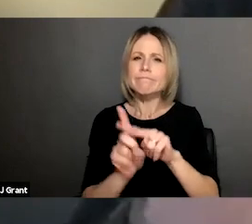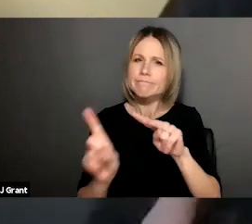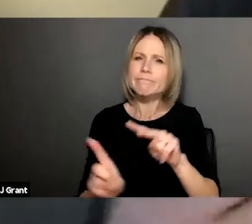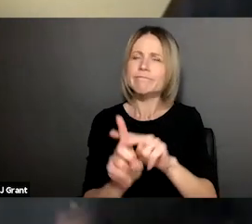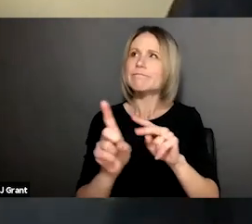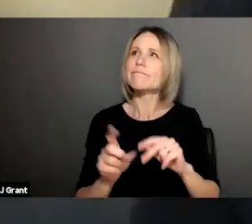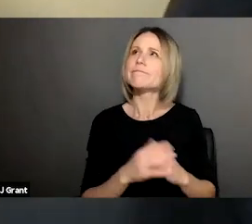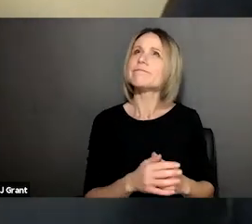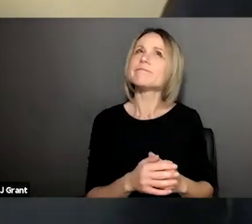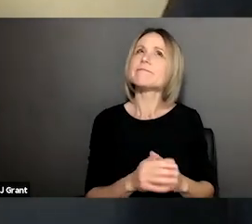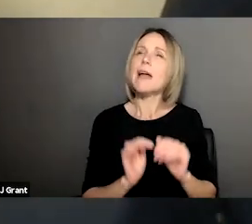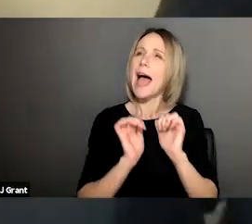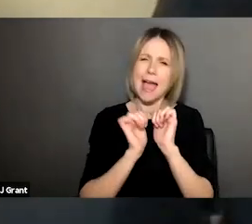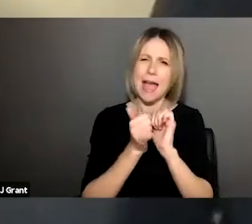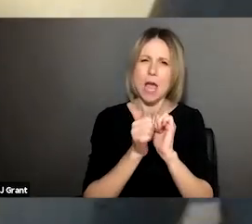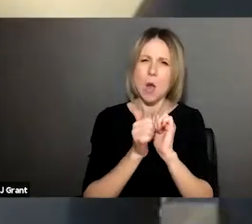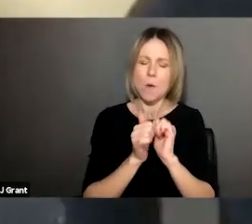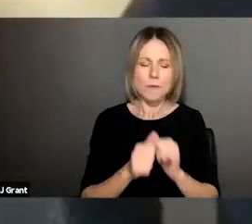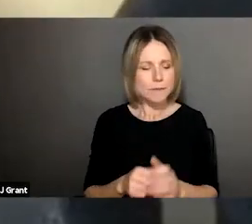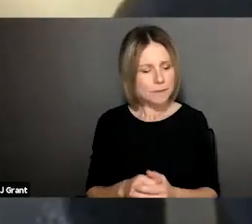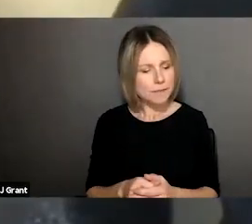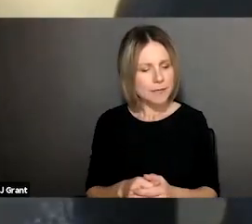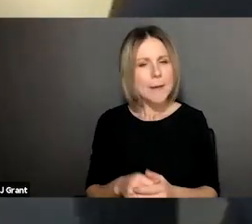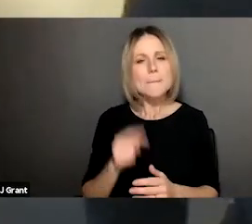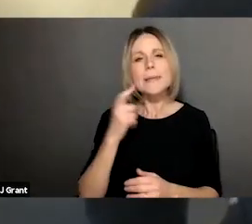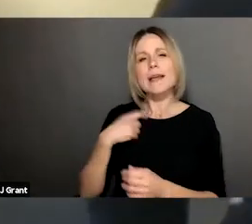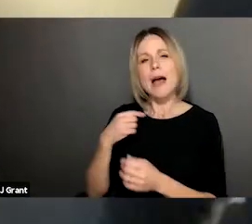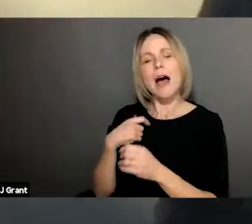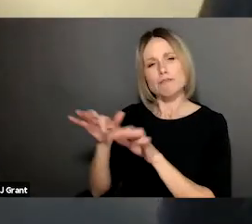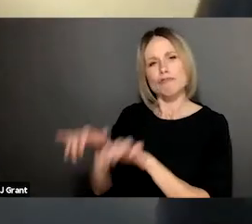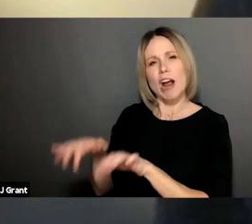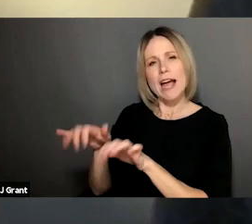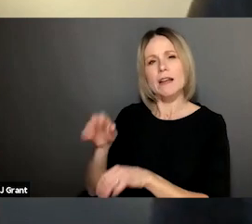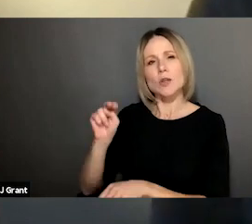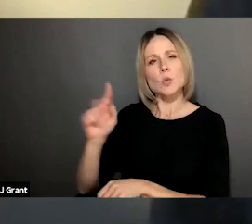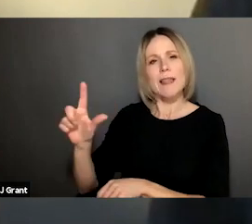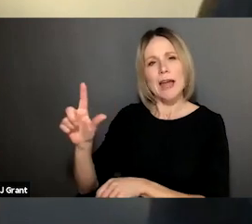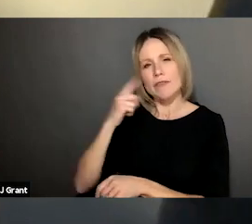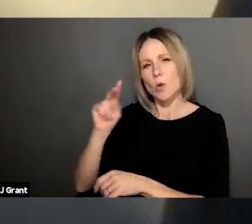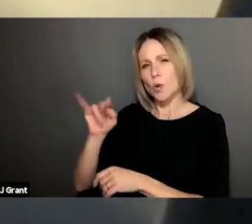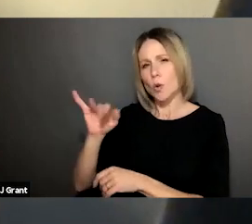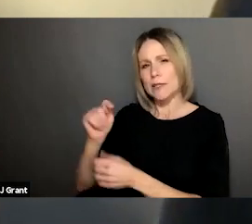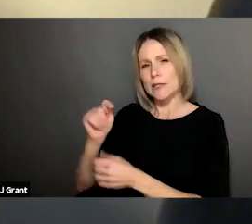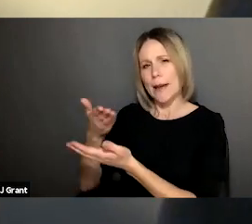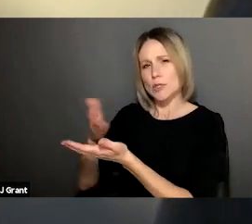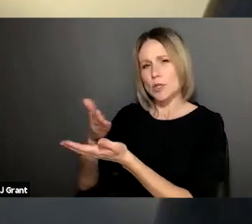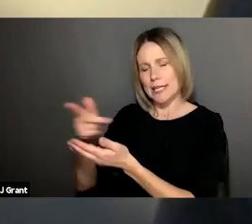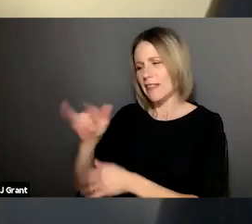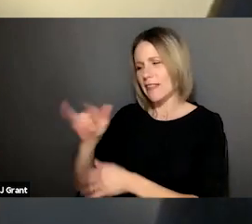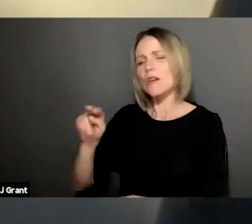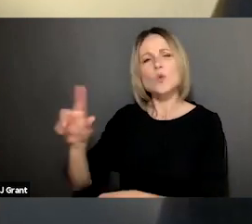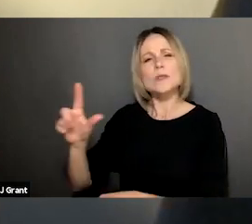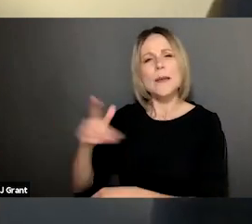as a part of my process for writing the newsletter for New York Times Cooking. It's a newsletter that goes out 4 times a